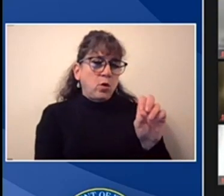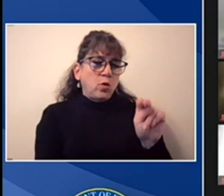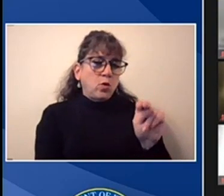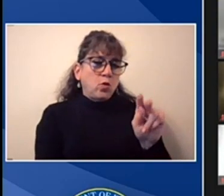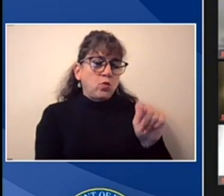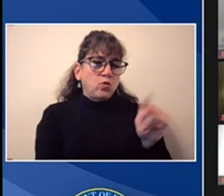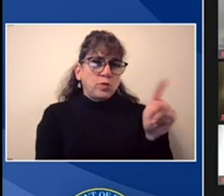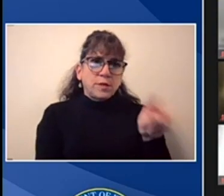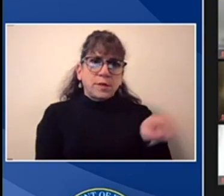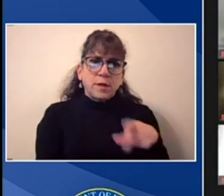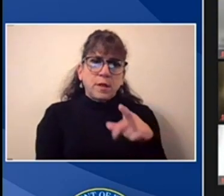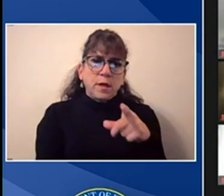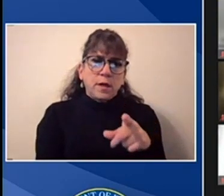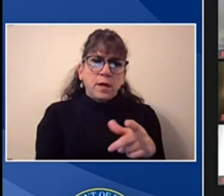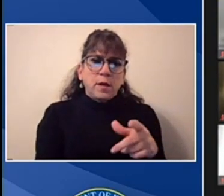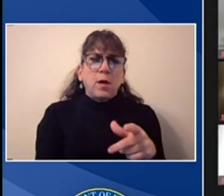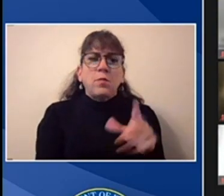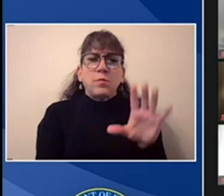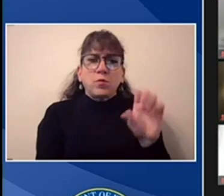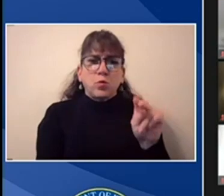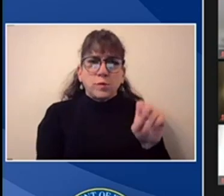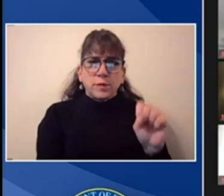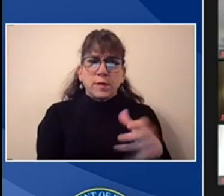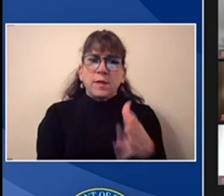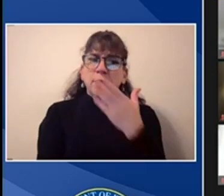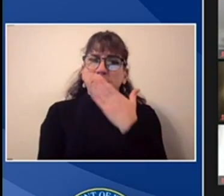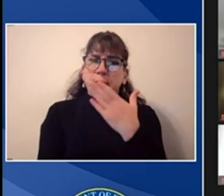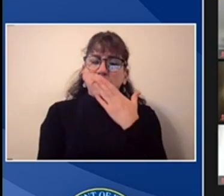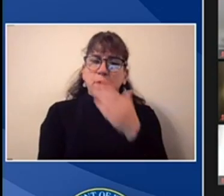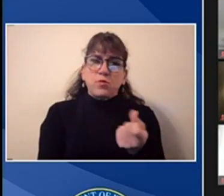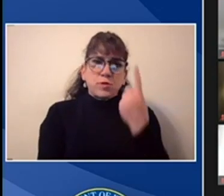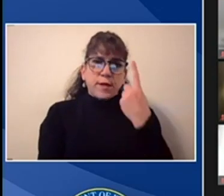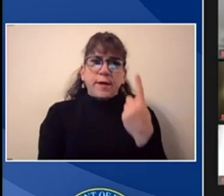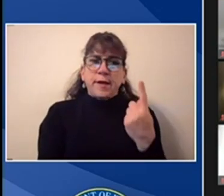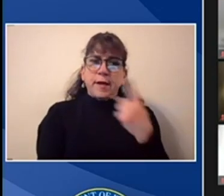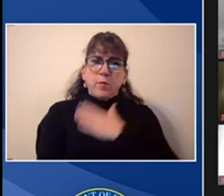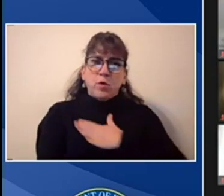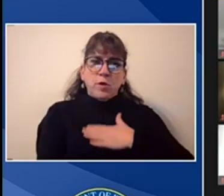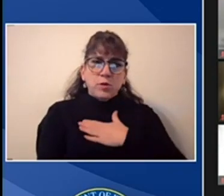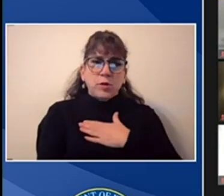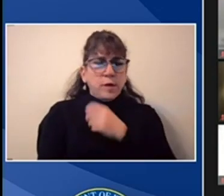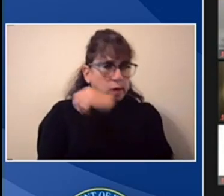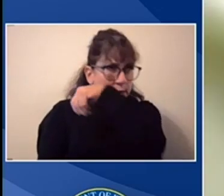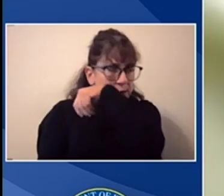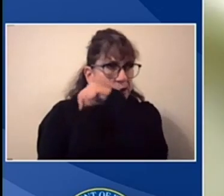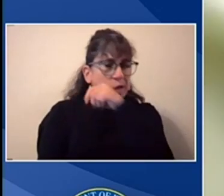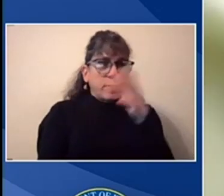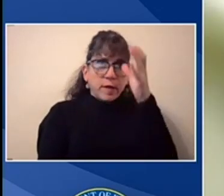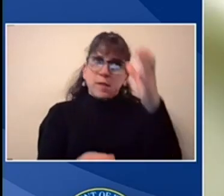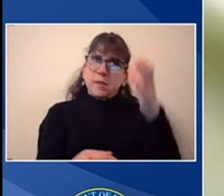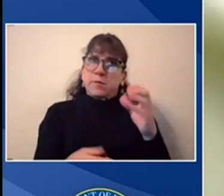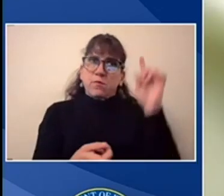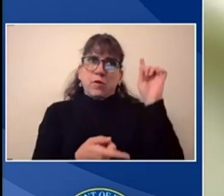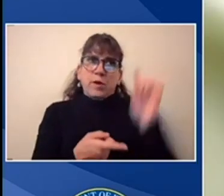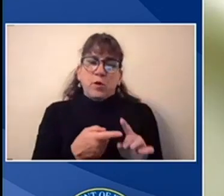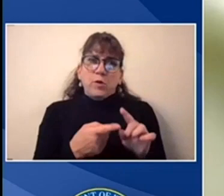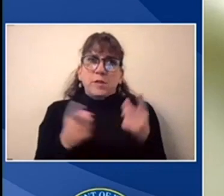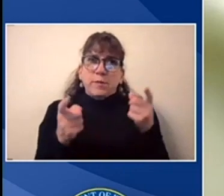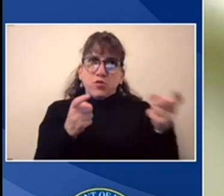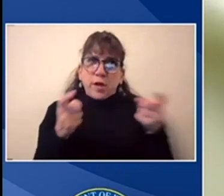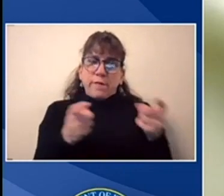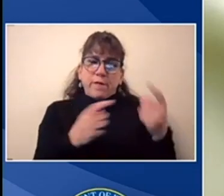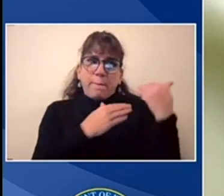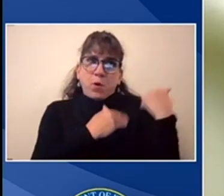Thank you. And I do understand and appreciate the concept of needing to reduce administrative burden on all of us.